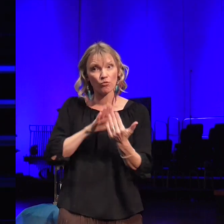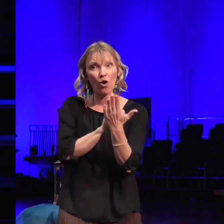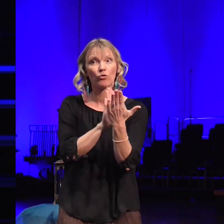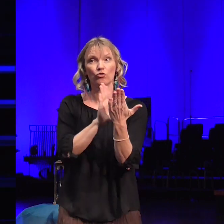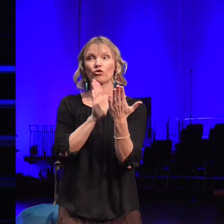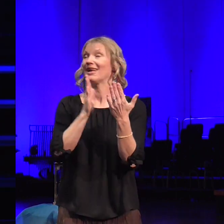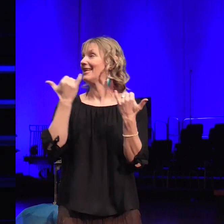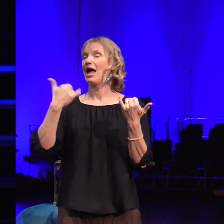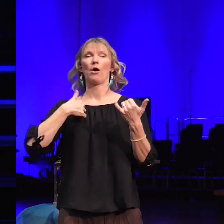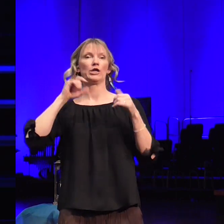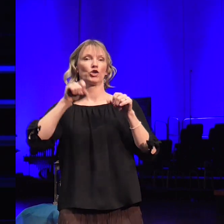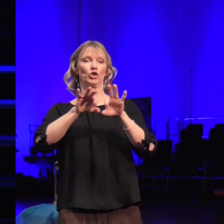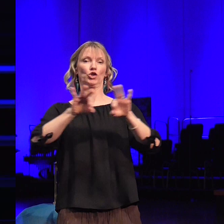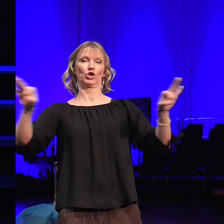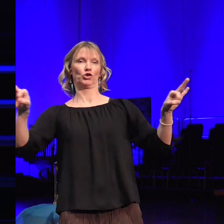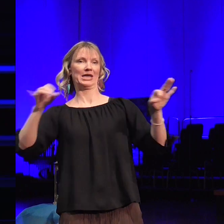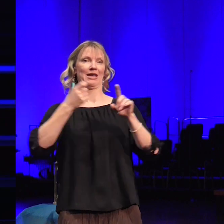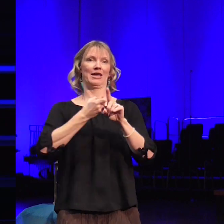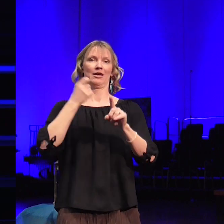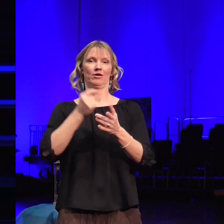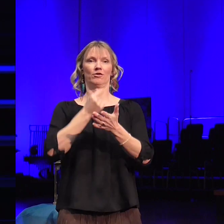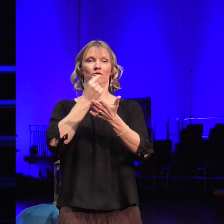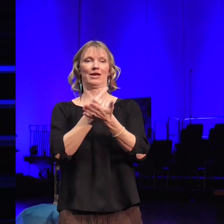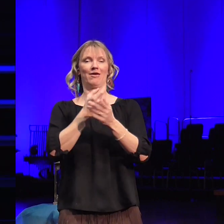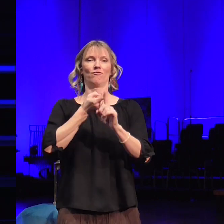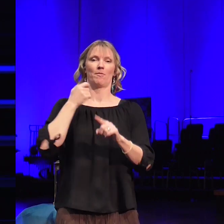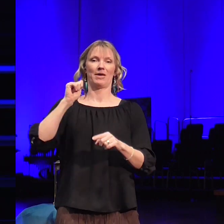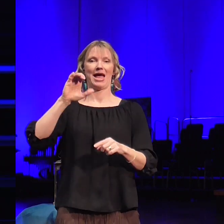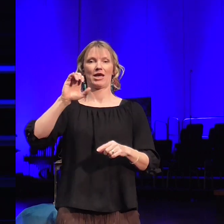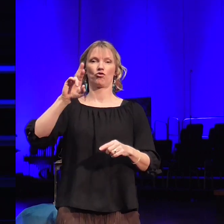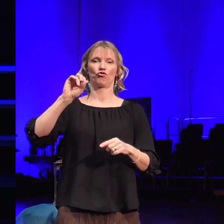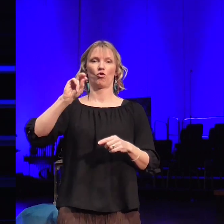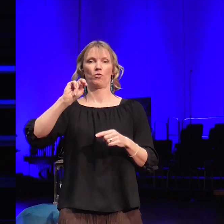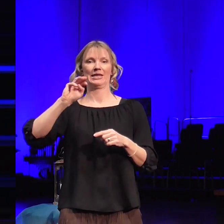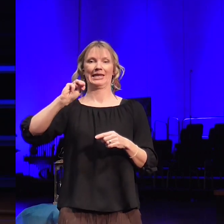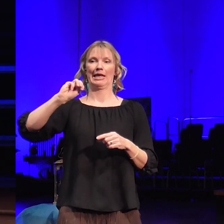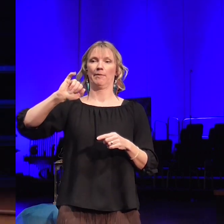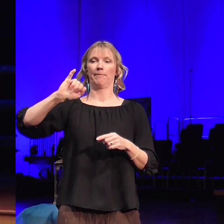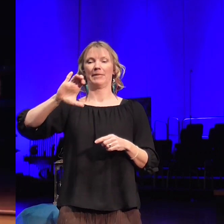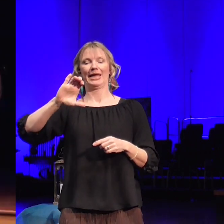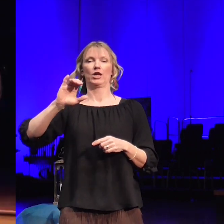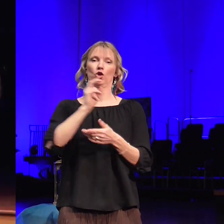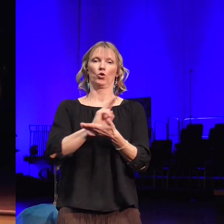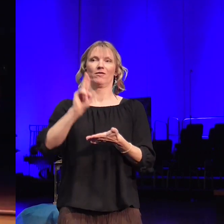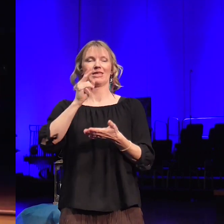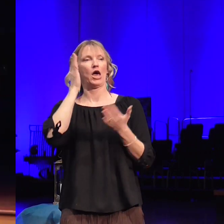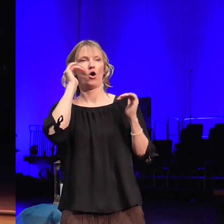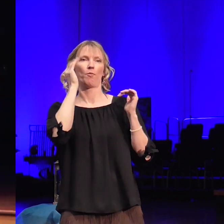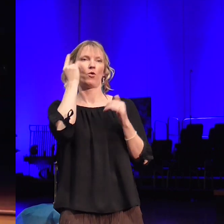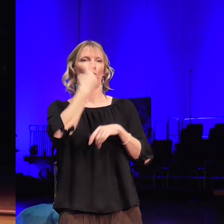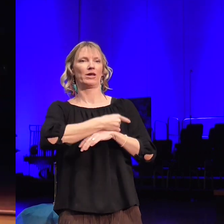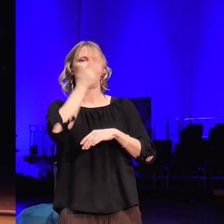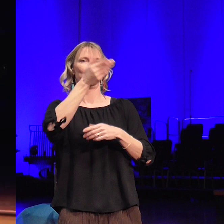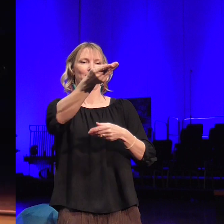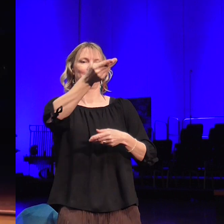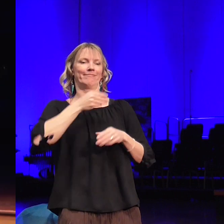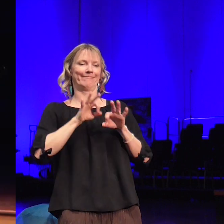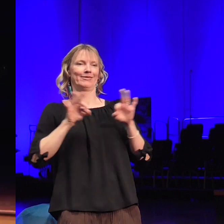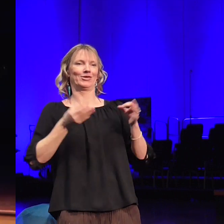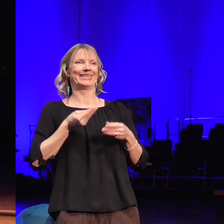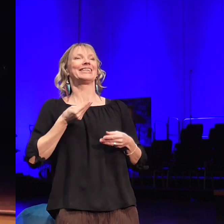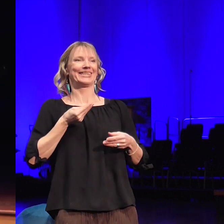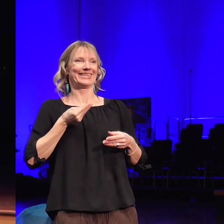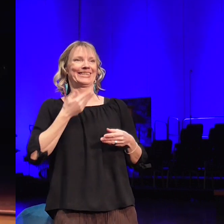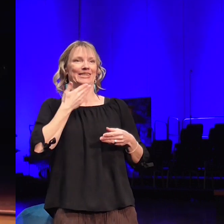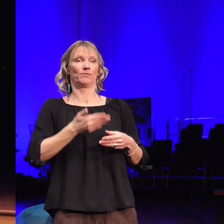a degree from the acronymic university. Dr. Roger would be Dr. very Roger proud, will be yes. proud. I hope he gives me that degree one of these days. Speaking